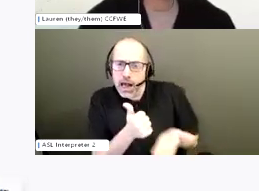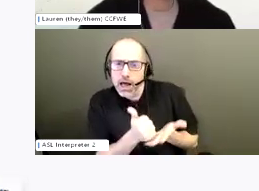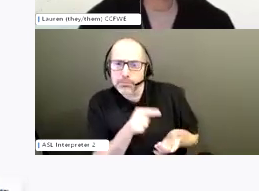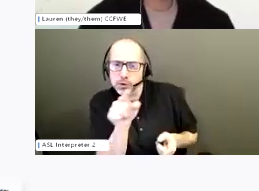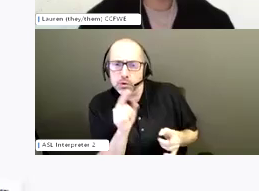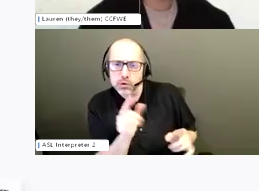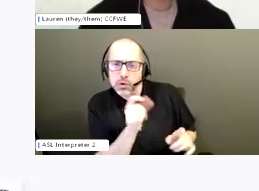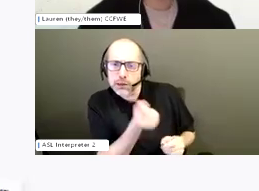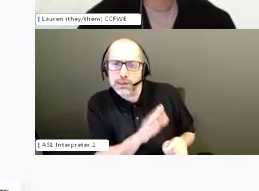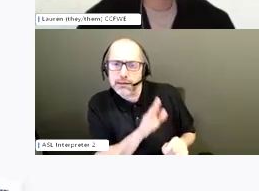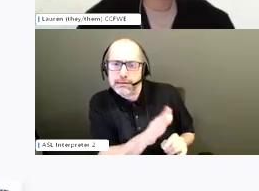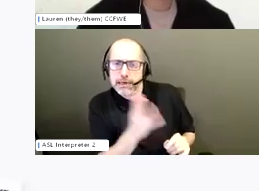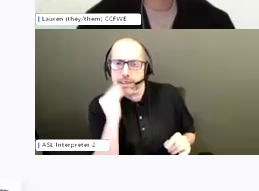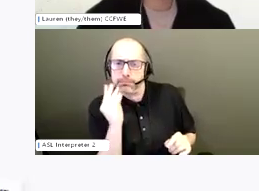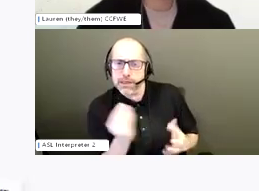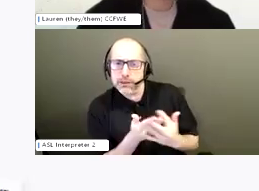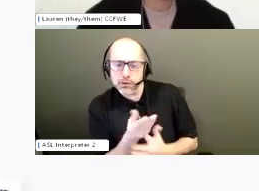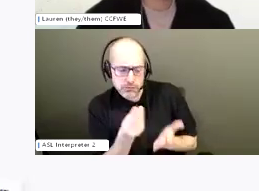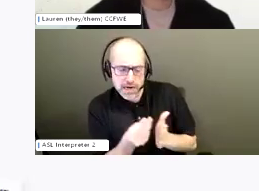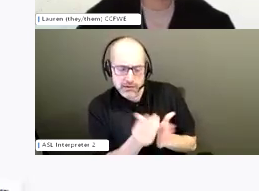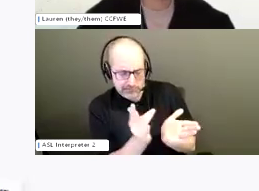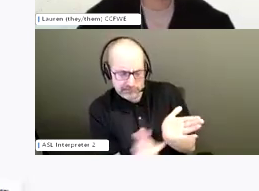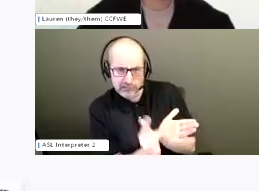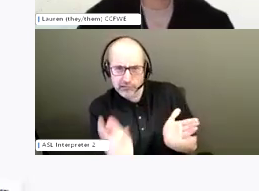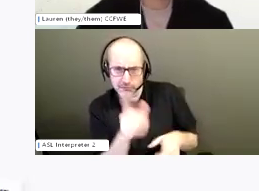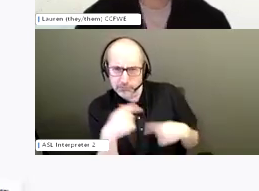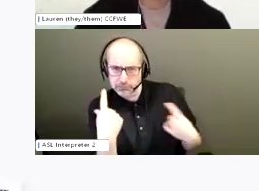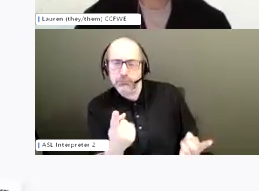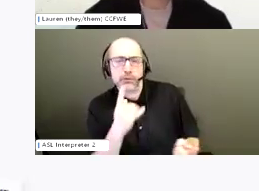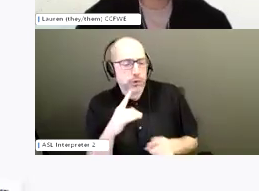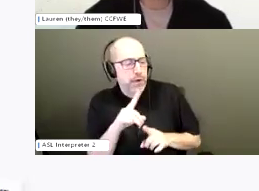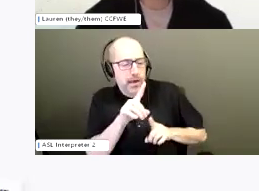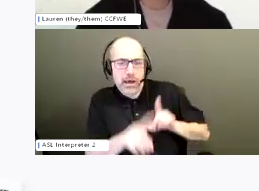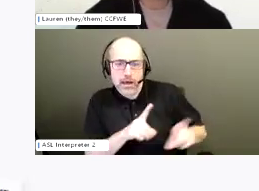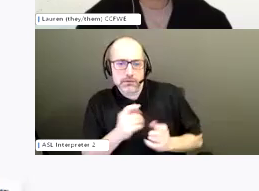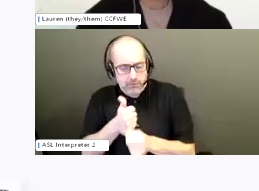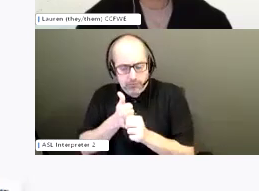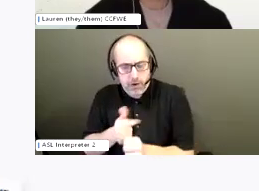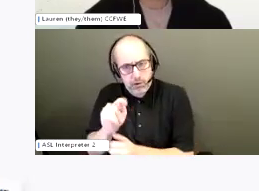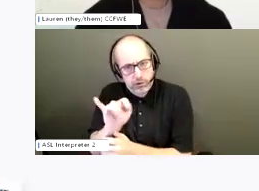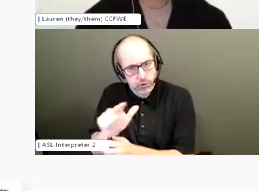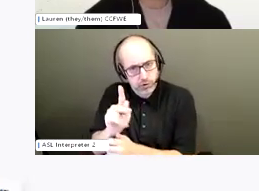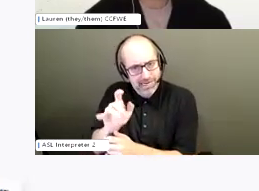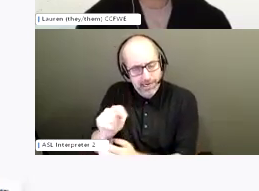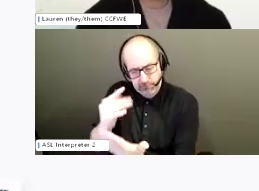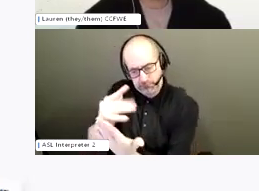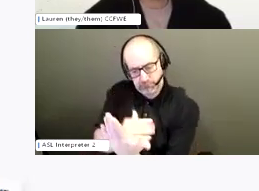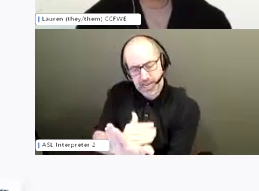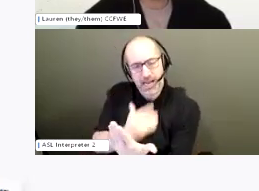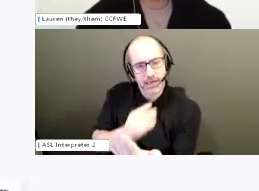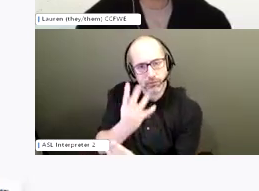of economic abuse and connect them with the essential resources. So the toolkit has 4 parts. It includes